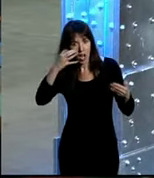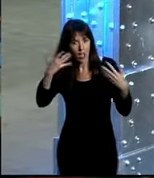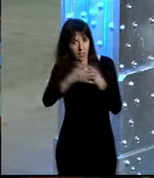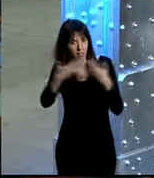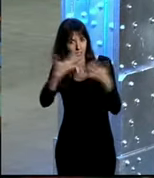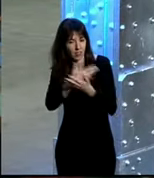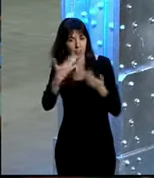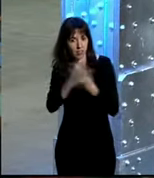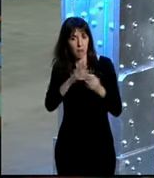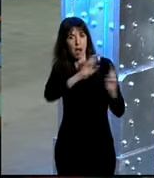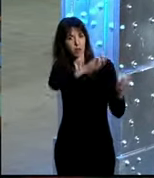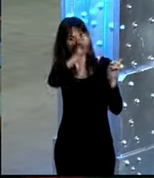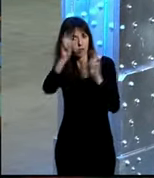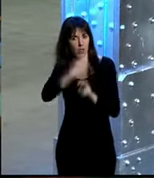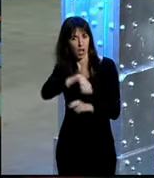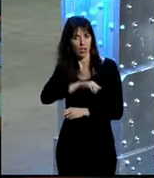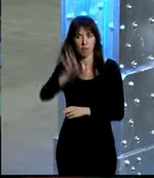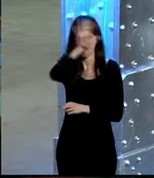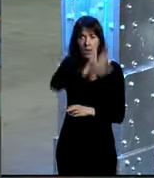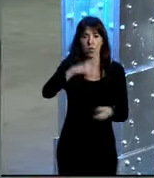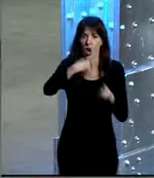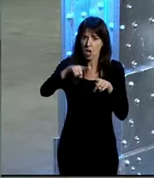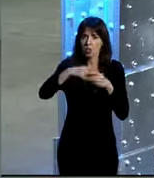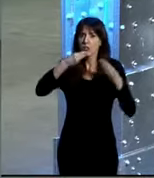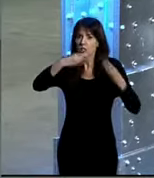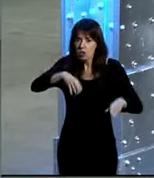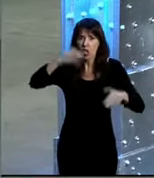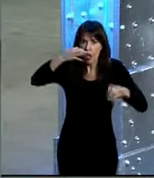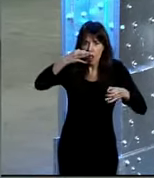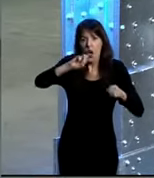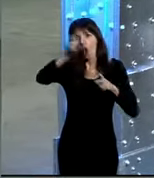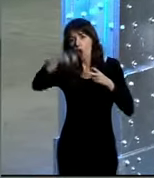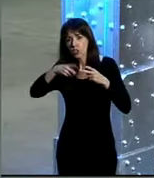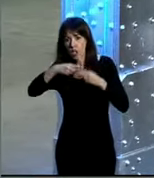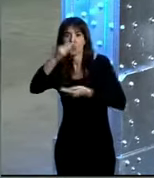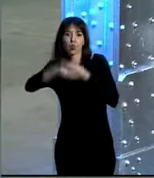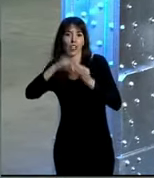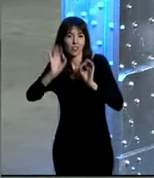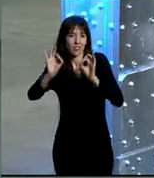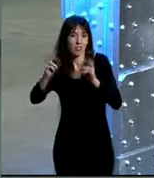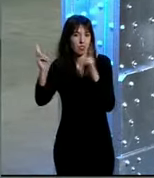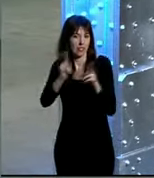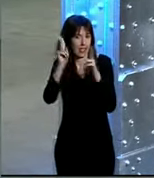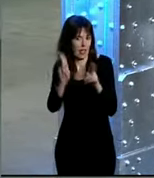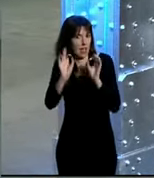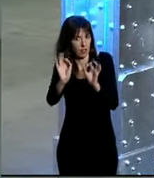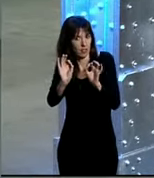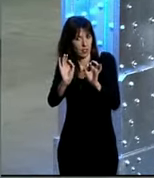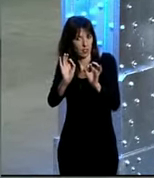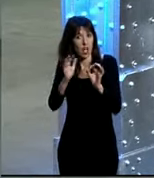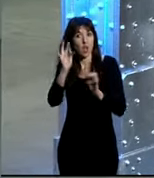non-fiction. And there's been a tour around Spain. There were historical objects next to maybe